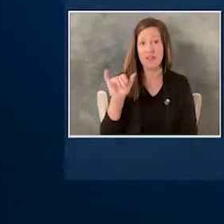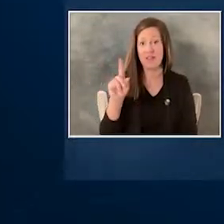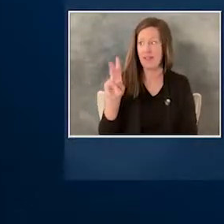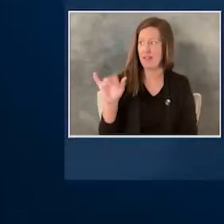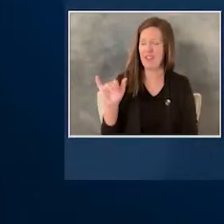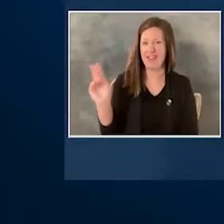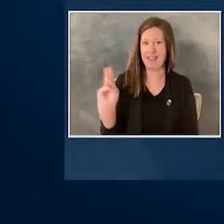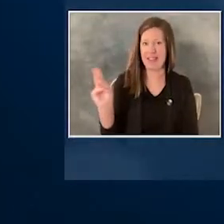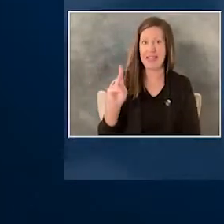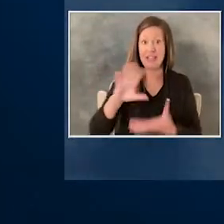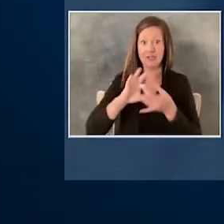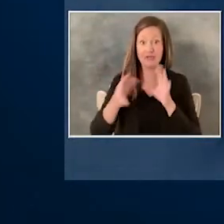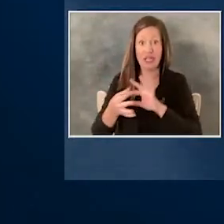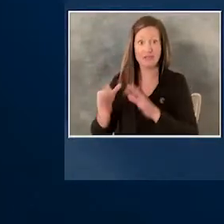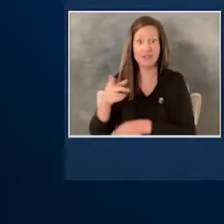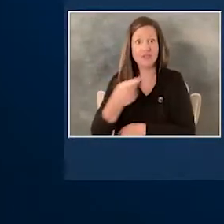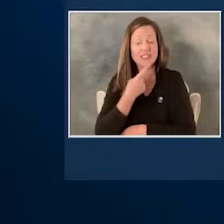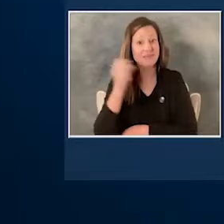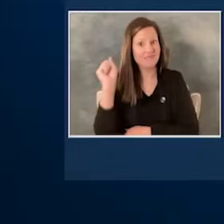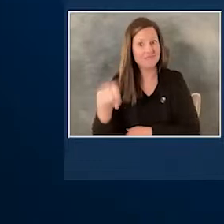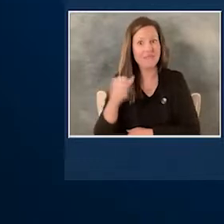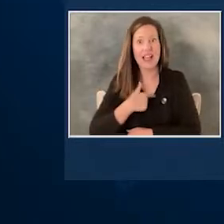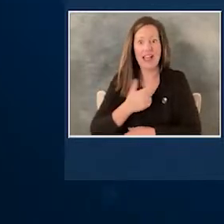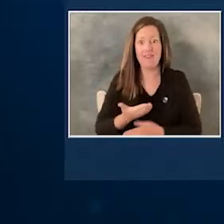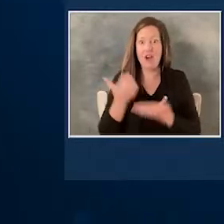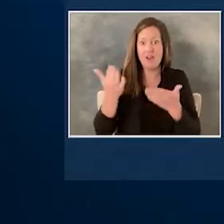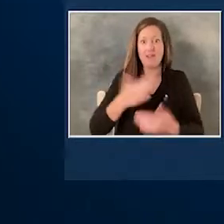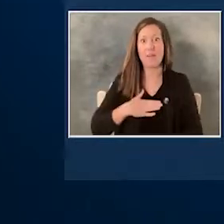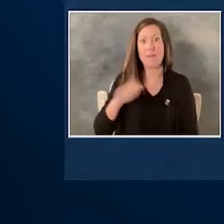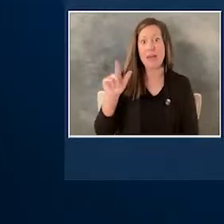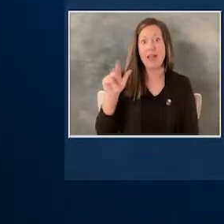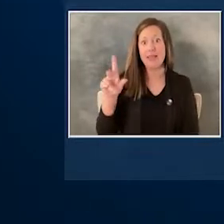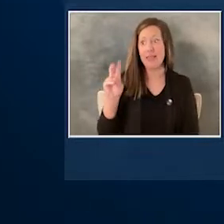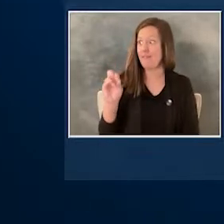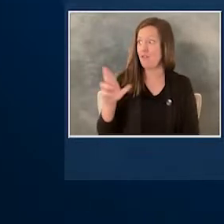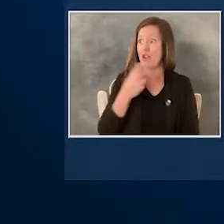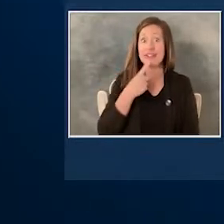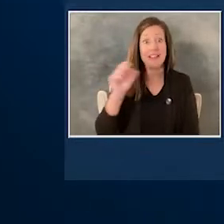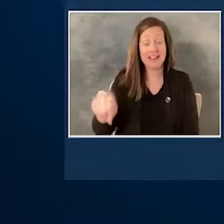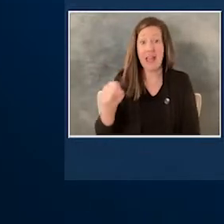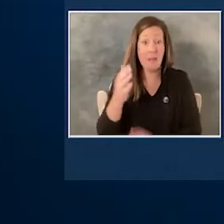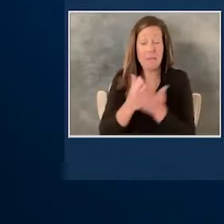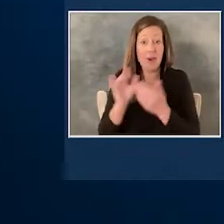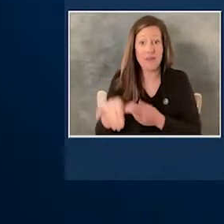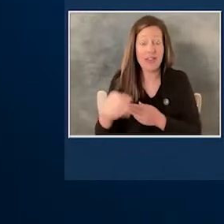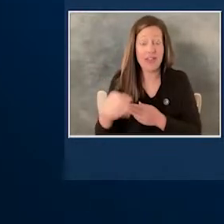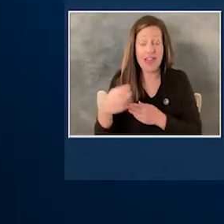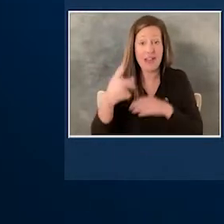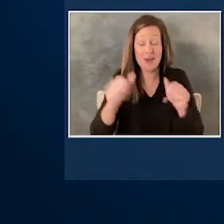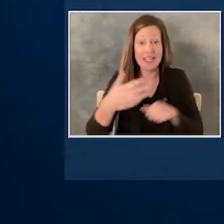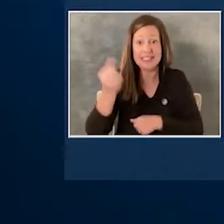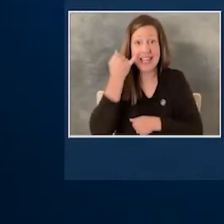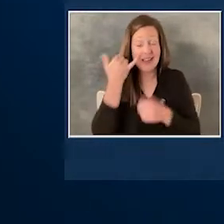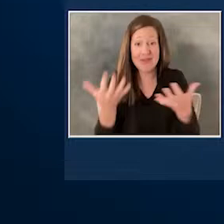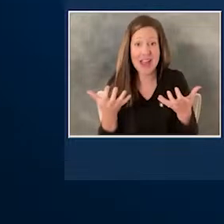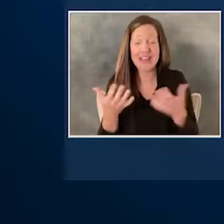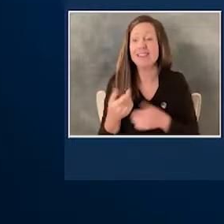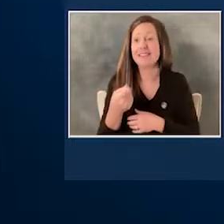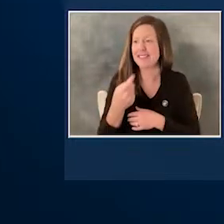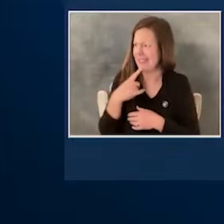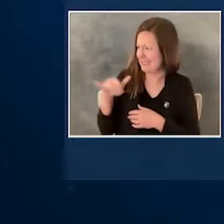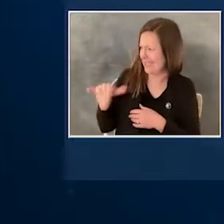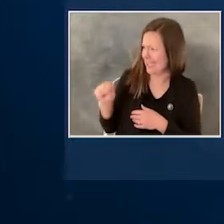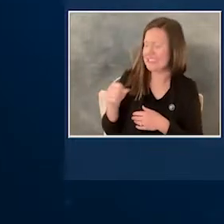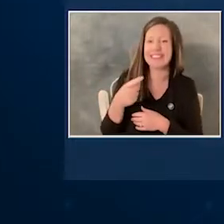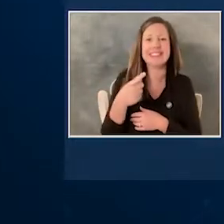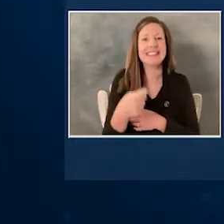heck yeah. I even offered my liver up. I was just like, hey, you can take part of my liver if you need it to. Did they say yes? They didn't call. They're like, you